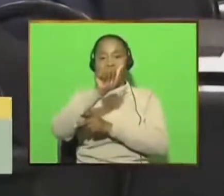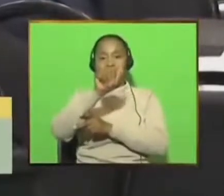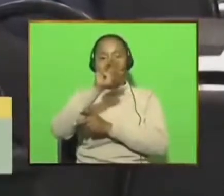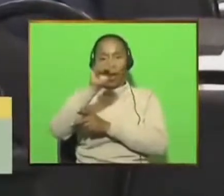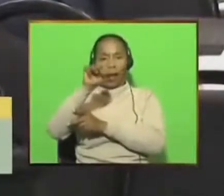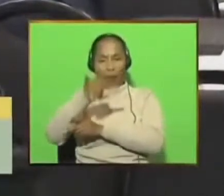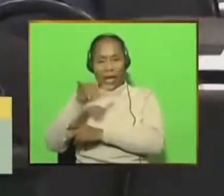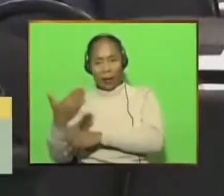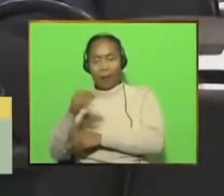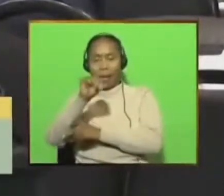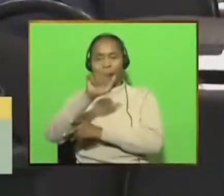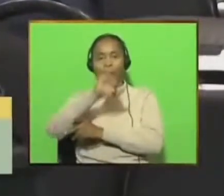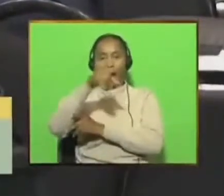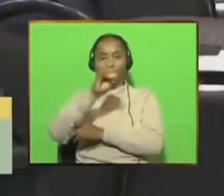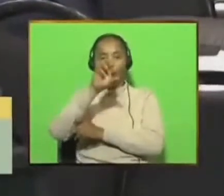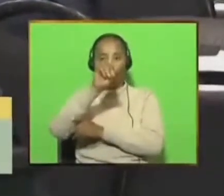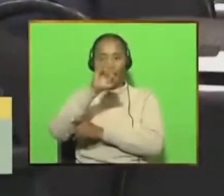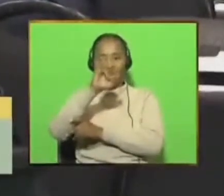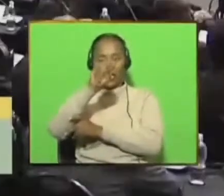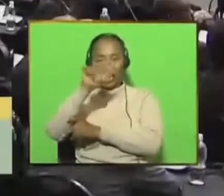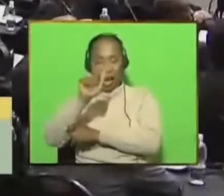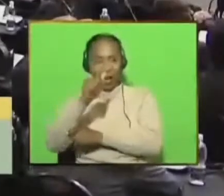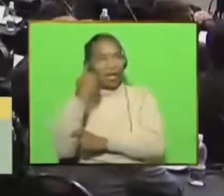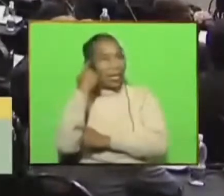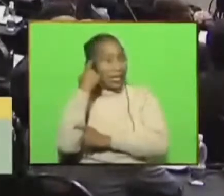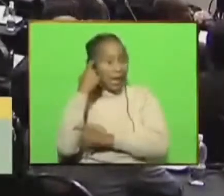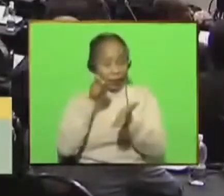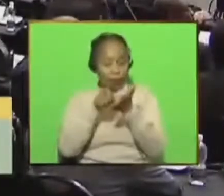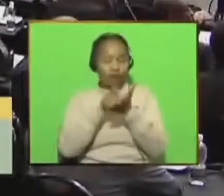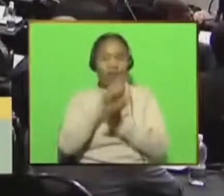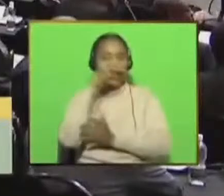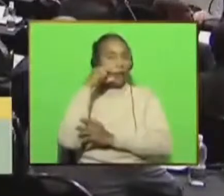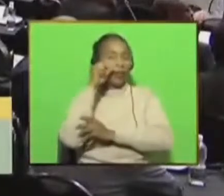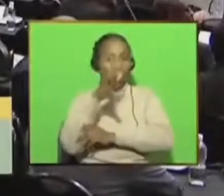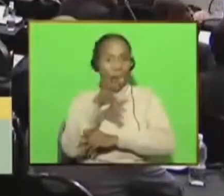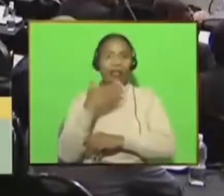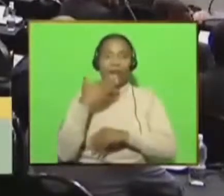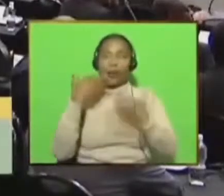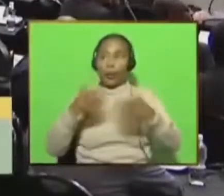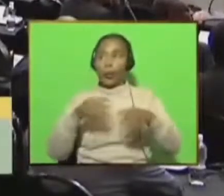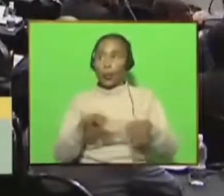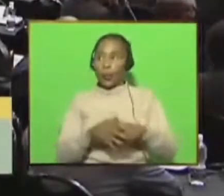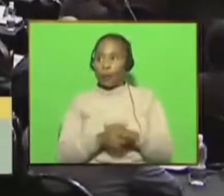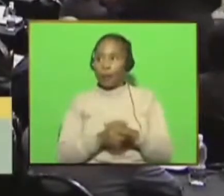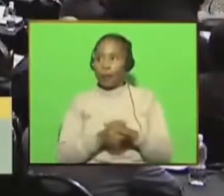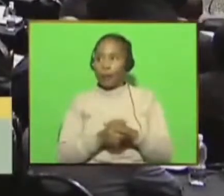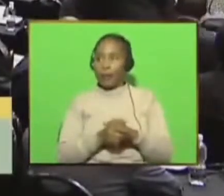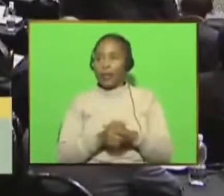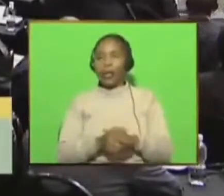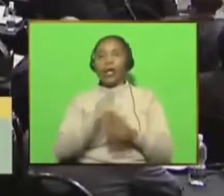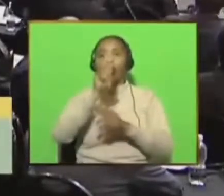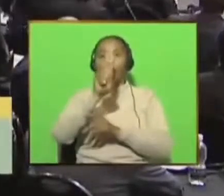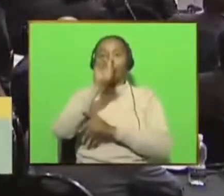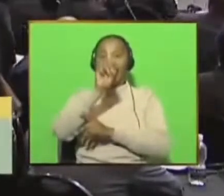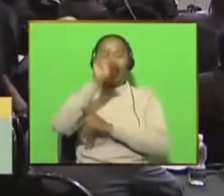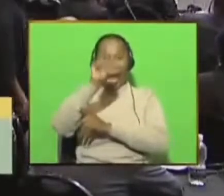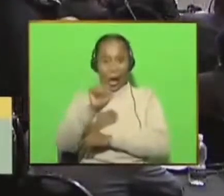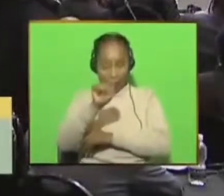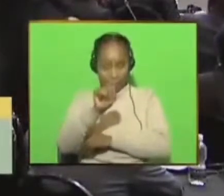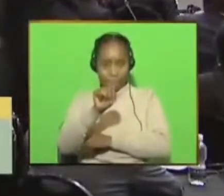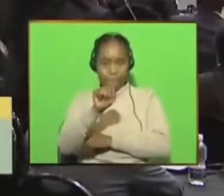announce who? Can each party announce who their representative will be, just so that Justice. only